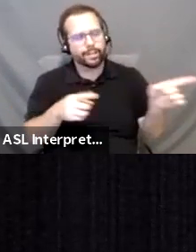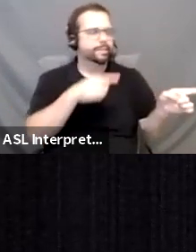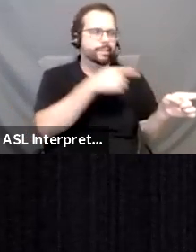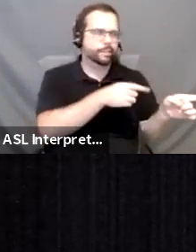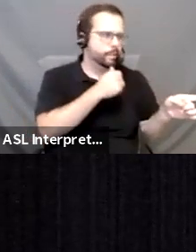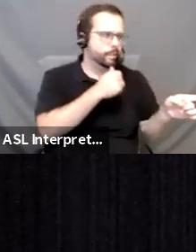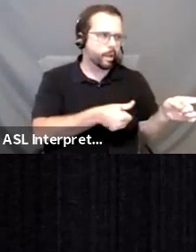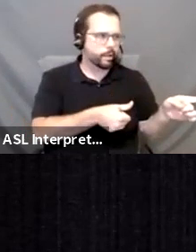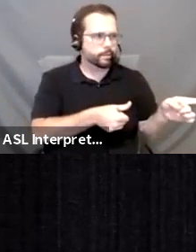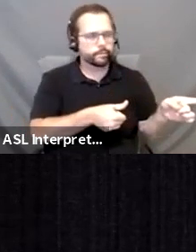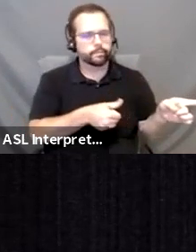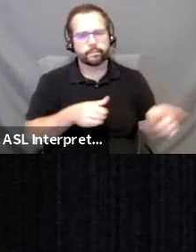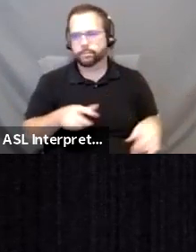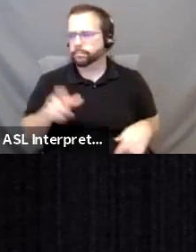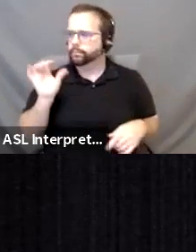That's great.